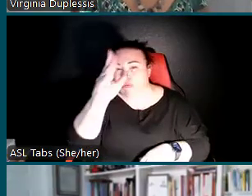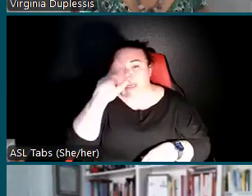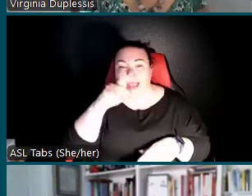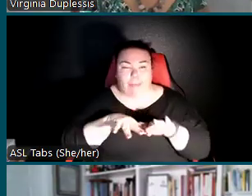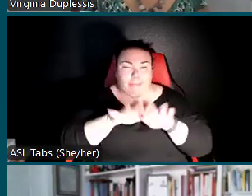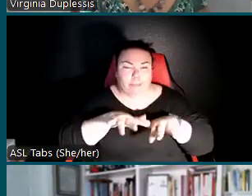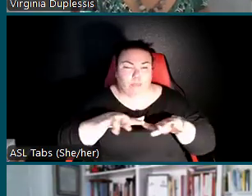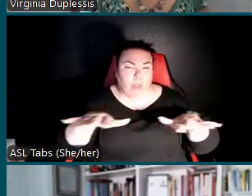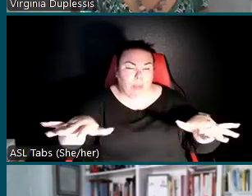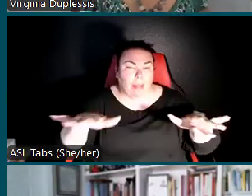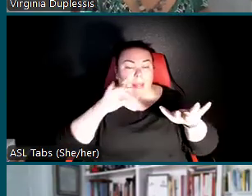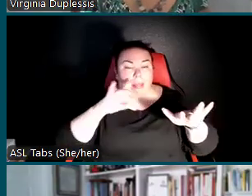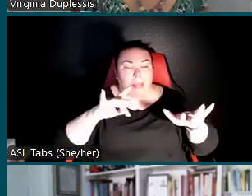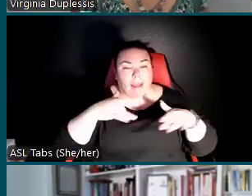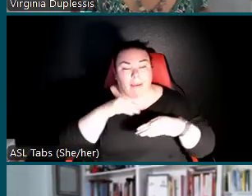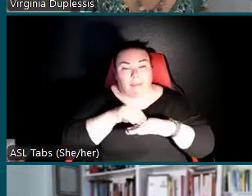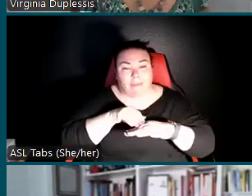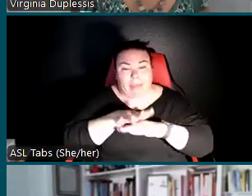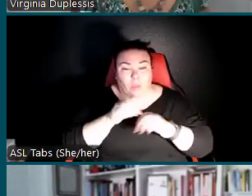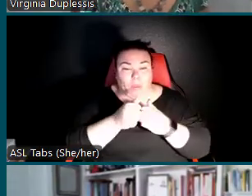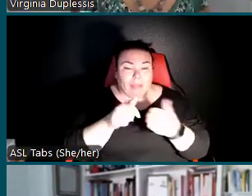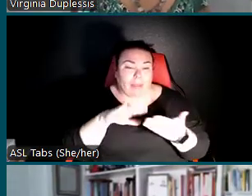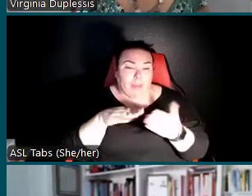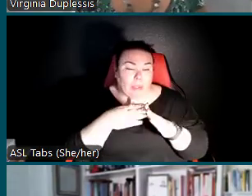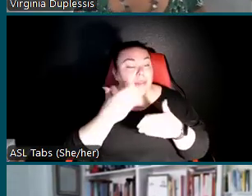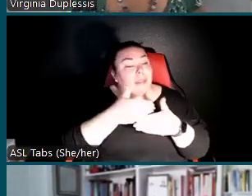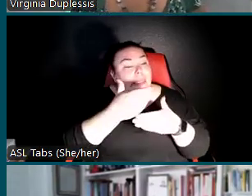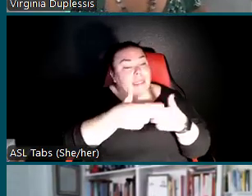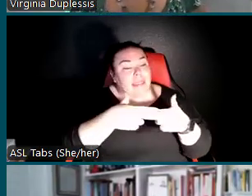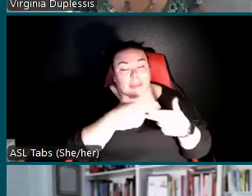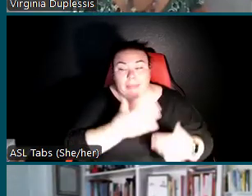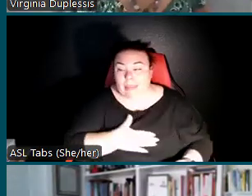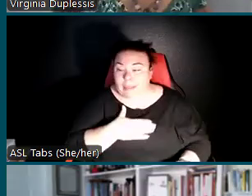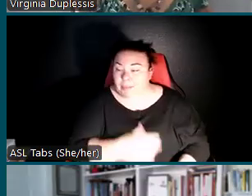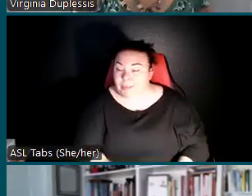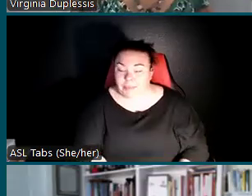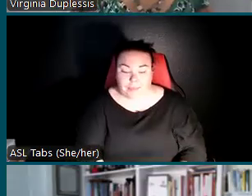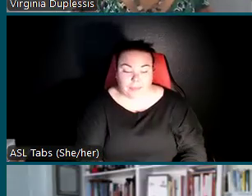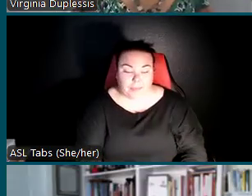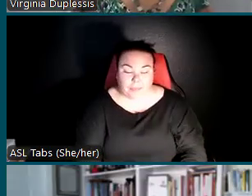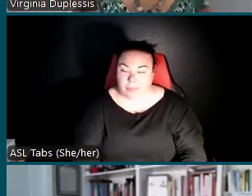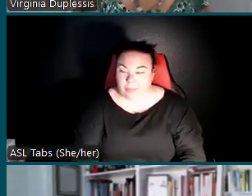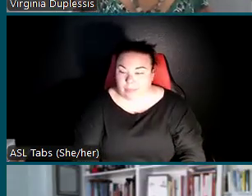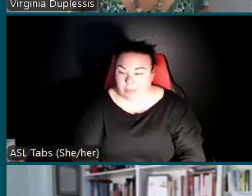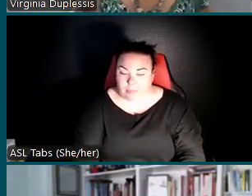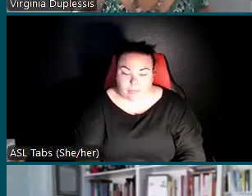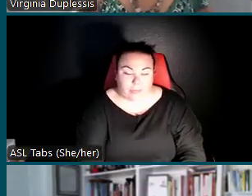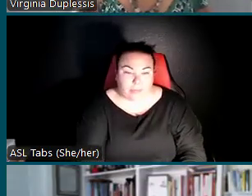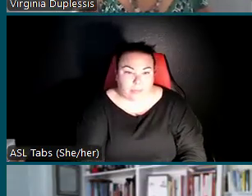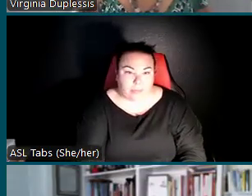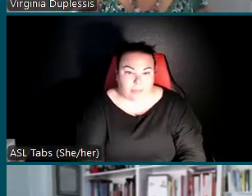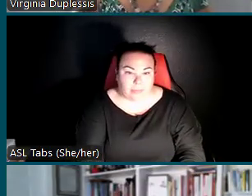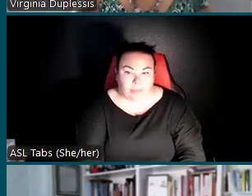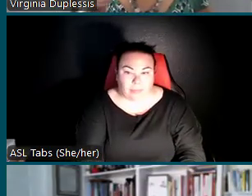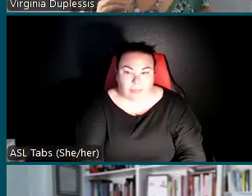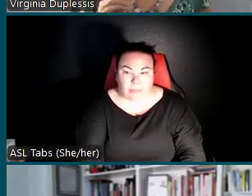disaster response community. Next slide, please. I'm going to interrupt for just 1 second. I think you might be having